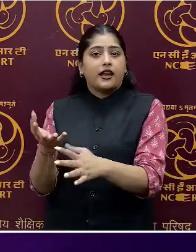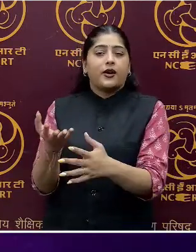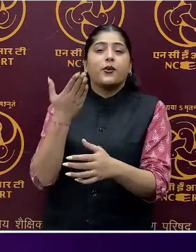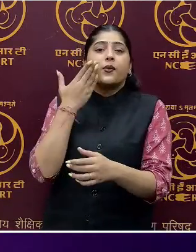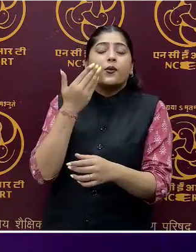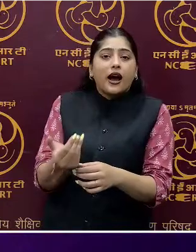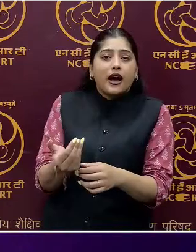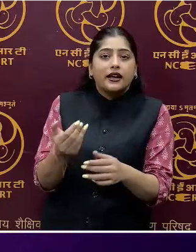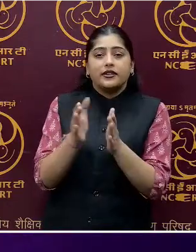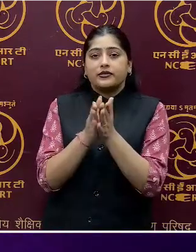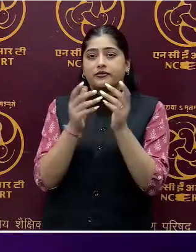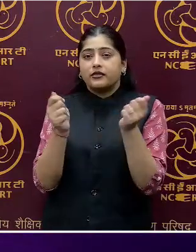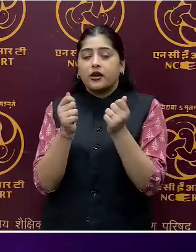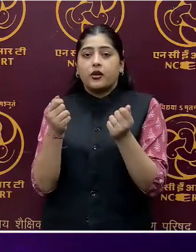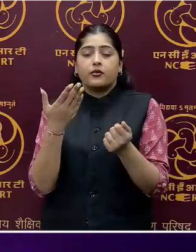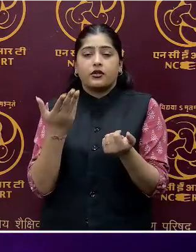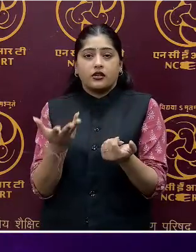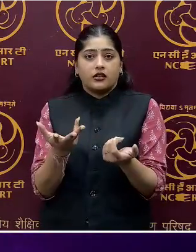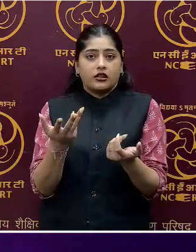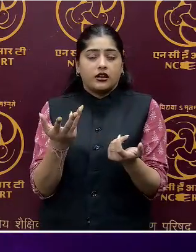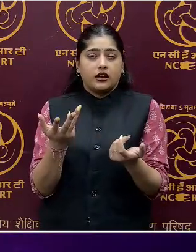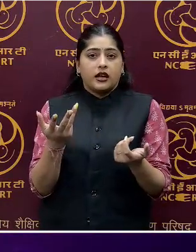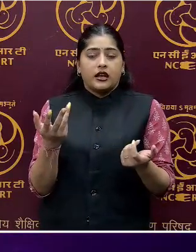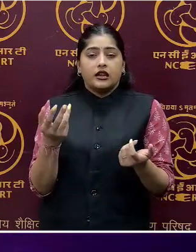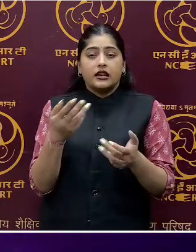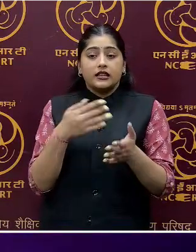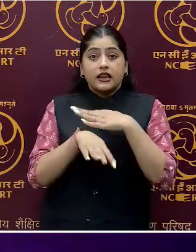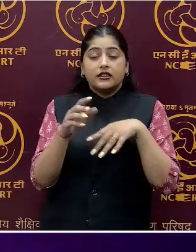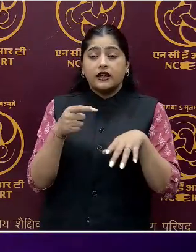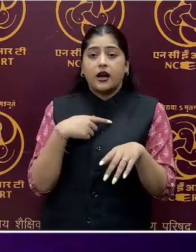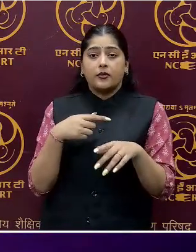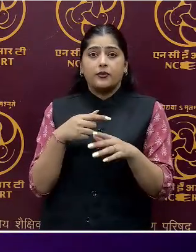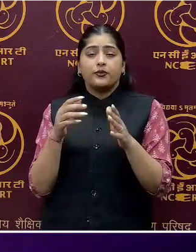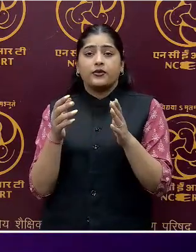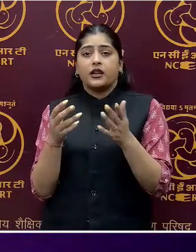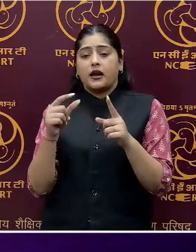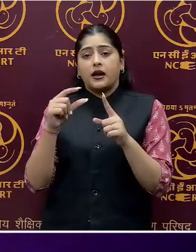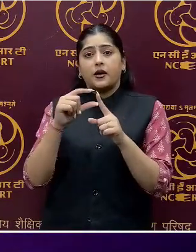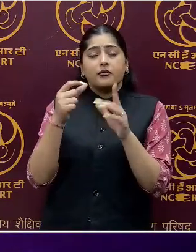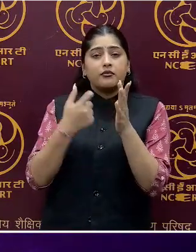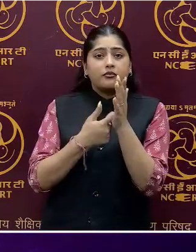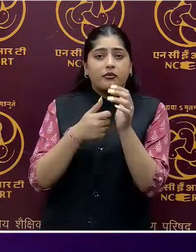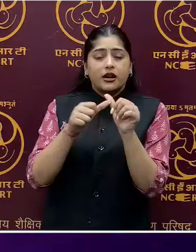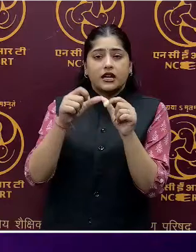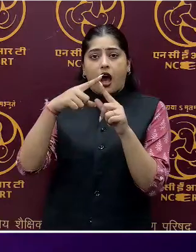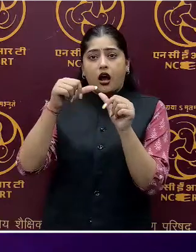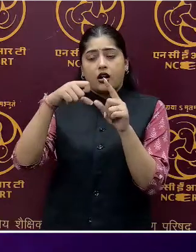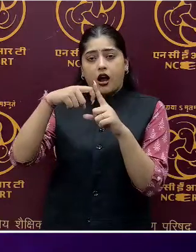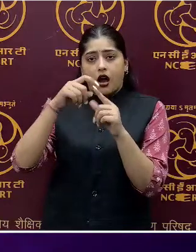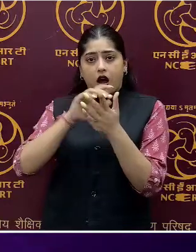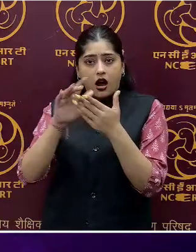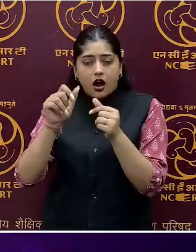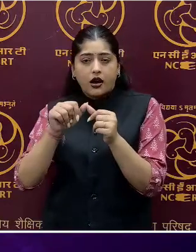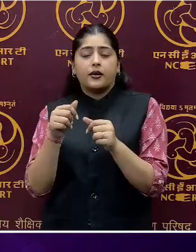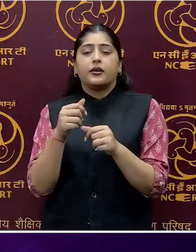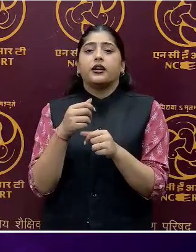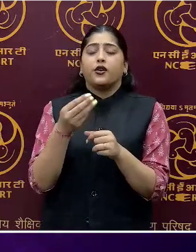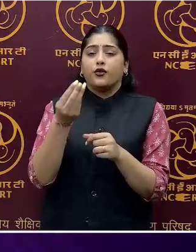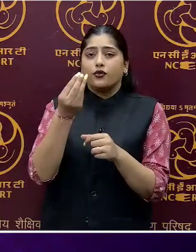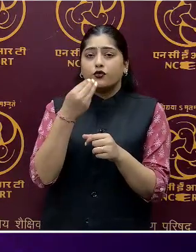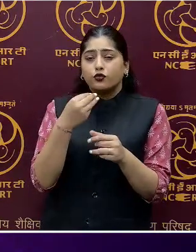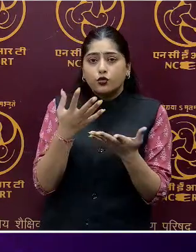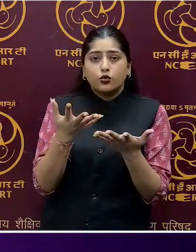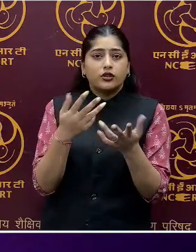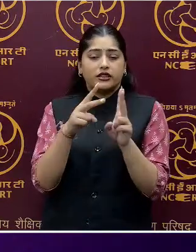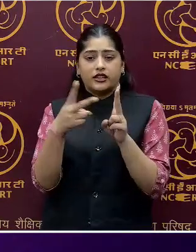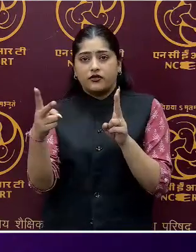of colors and festival of lots of sweets. Yes, yes. If you ask me this question, I'll just let you know that Holi is my